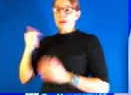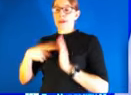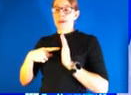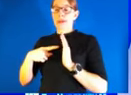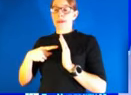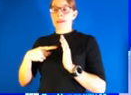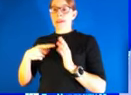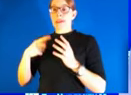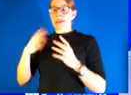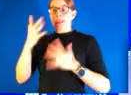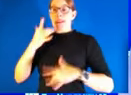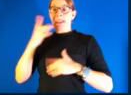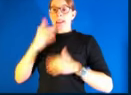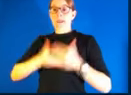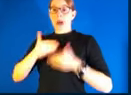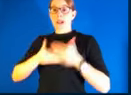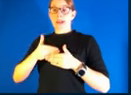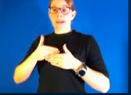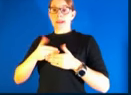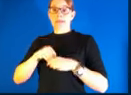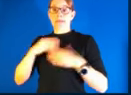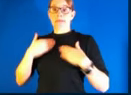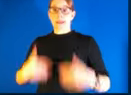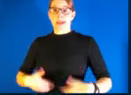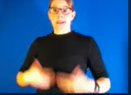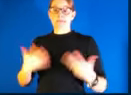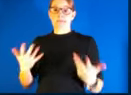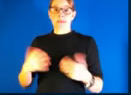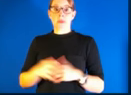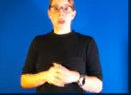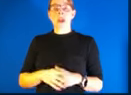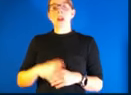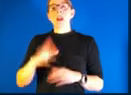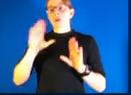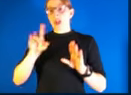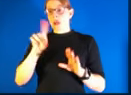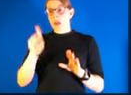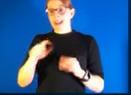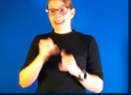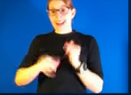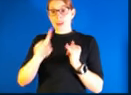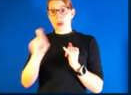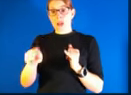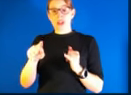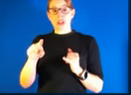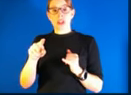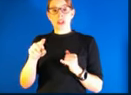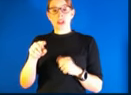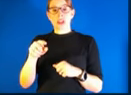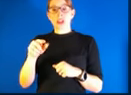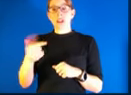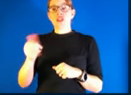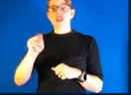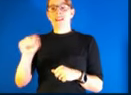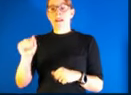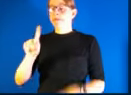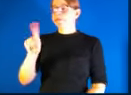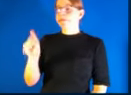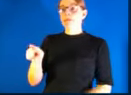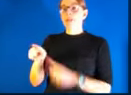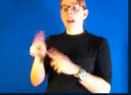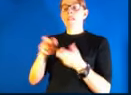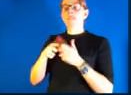than they did the first time. Great questions, and we're going to try to get to some of these tomorrow, but I'm going to give the last one to Gina. Dr. Hawkinson, if a friend of